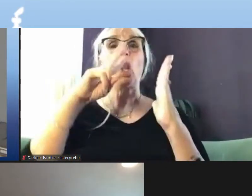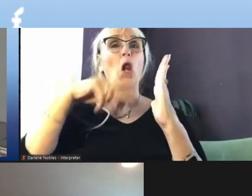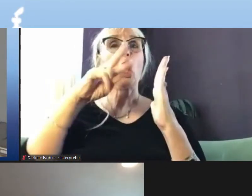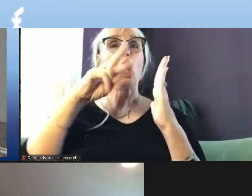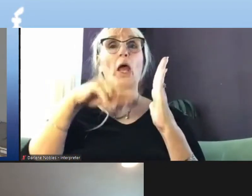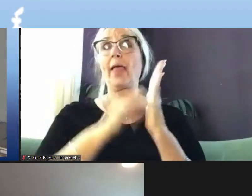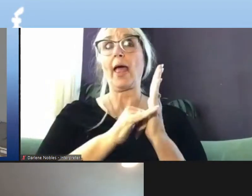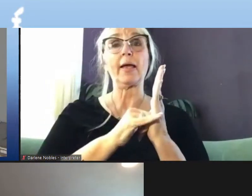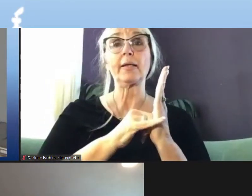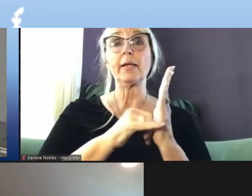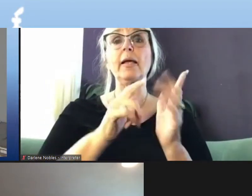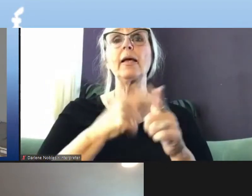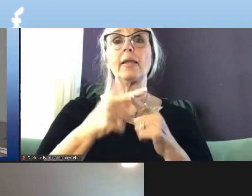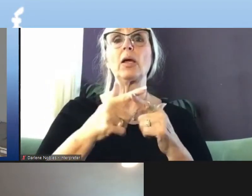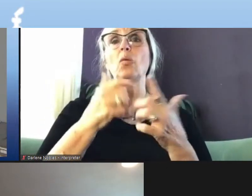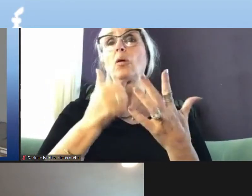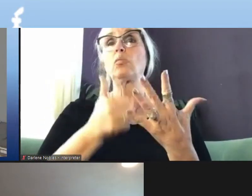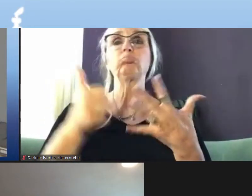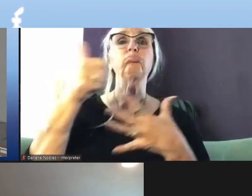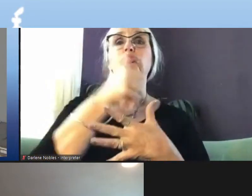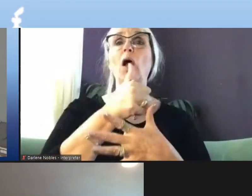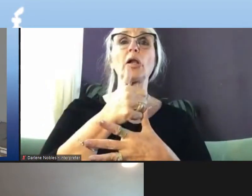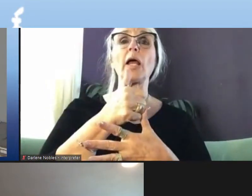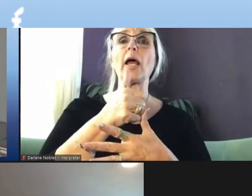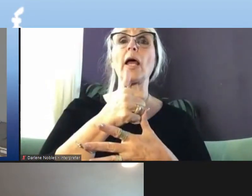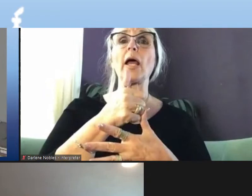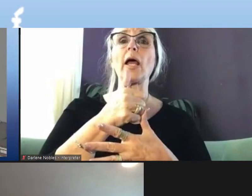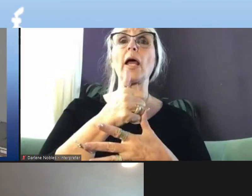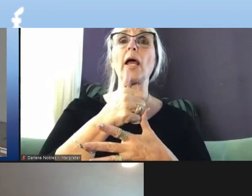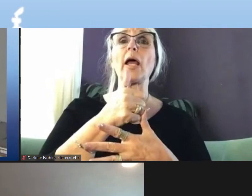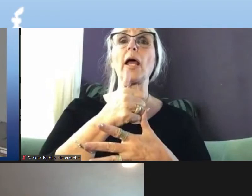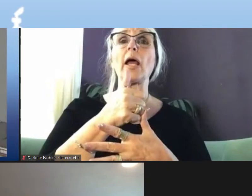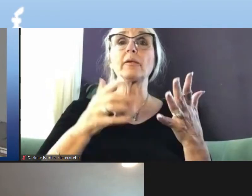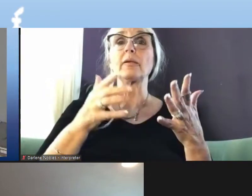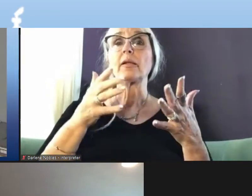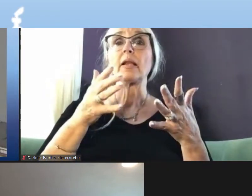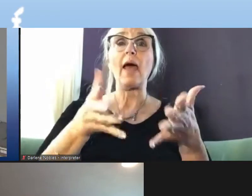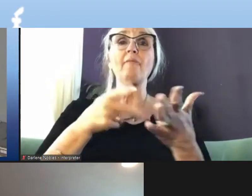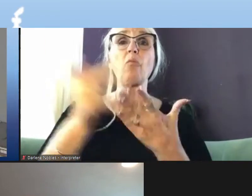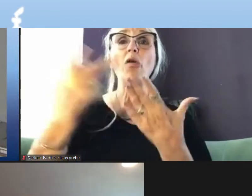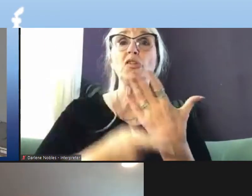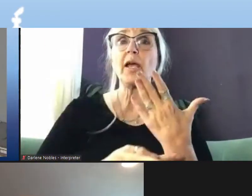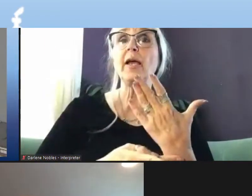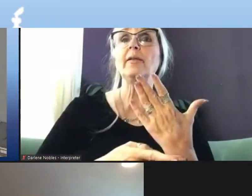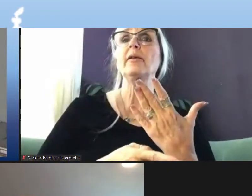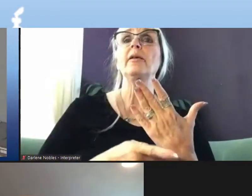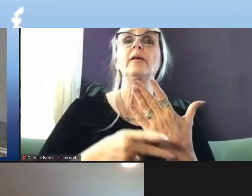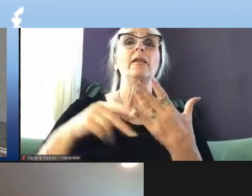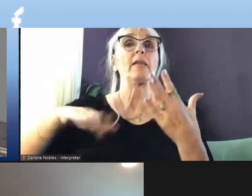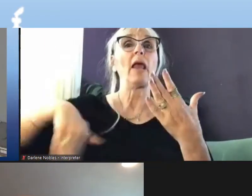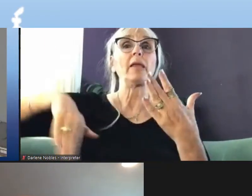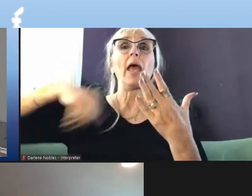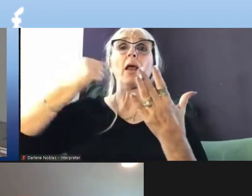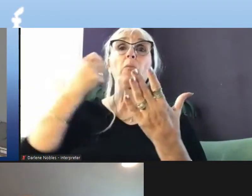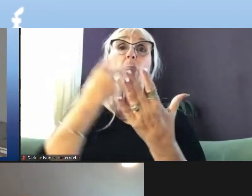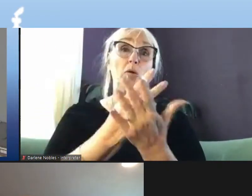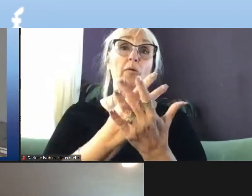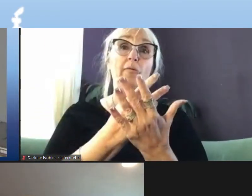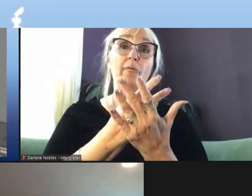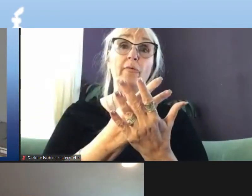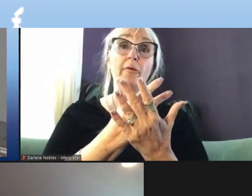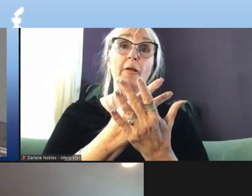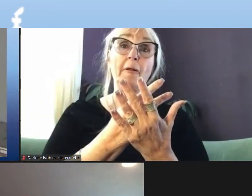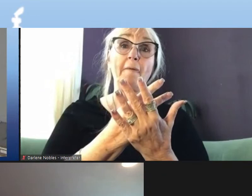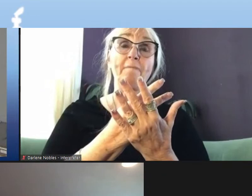will prioritize the remaining projects that have not already been approved. And